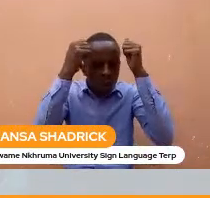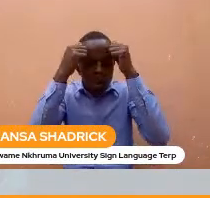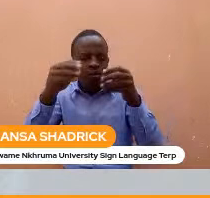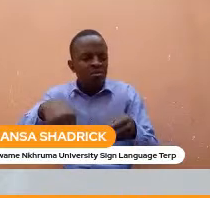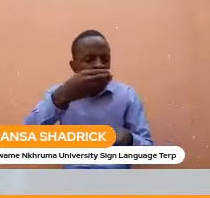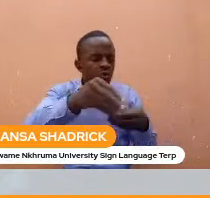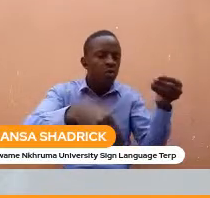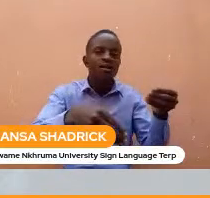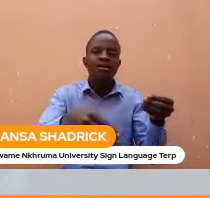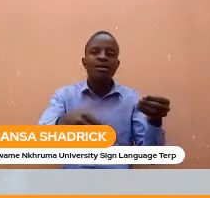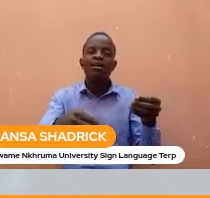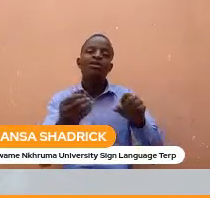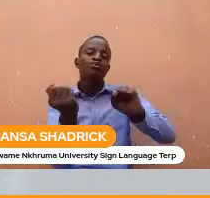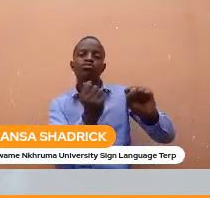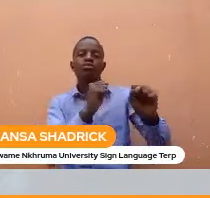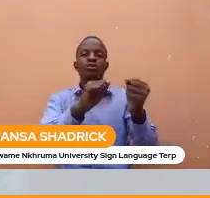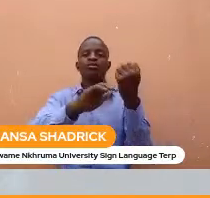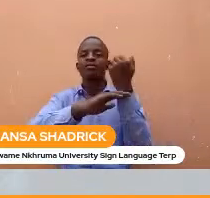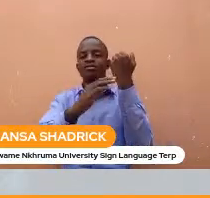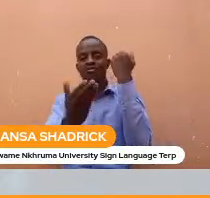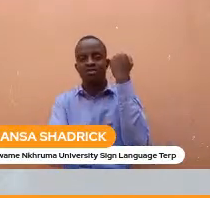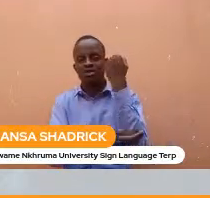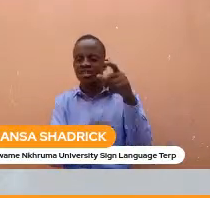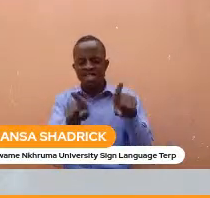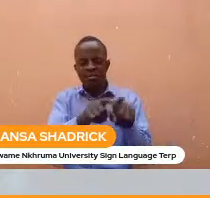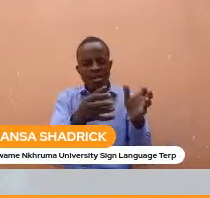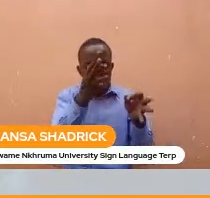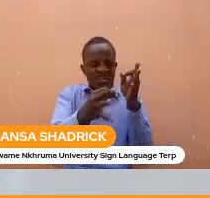um, death. Like